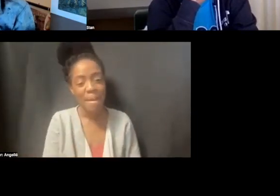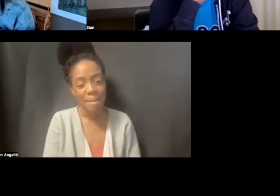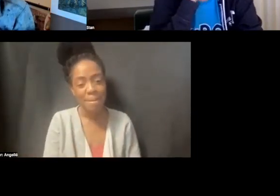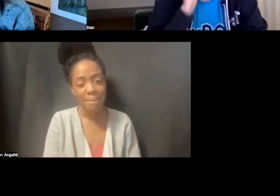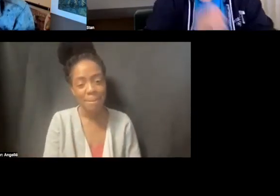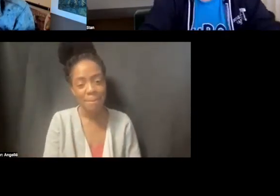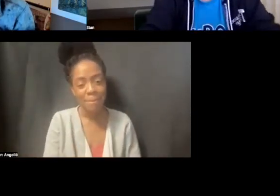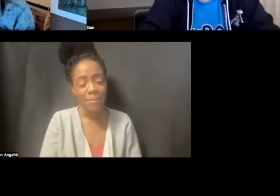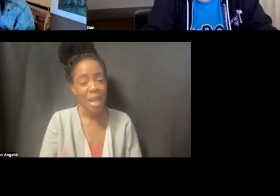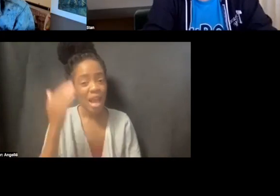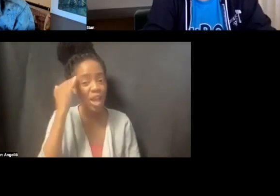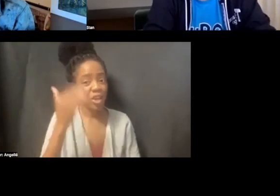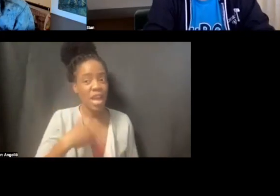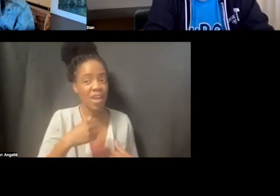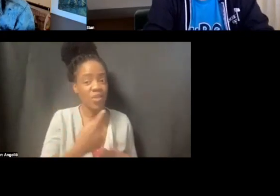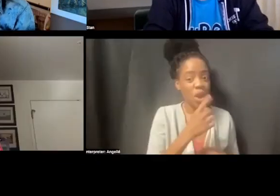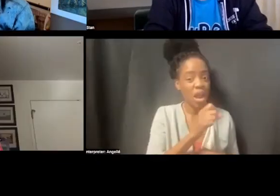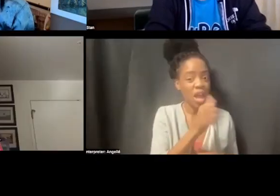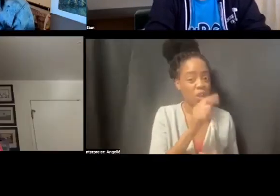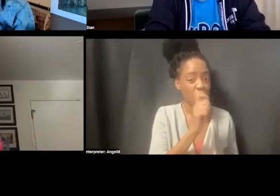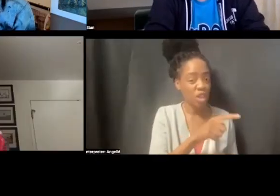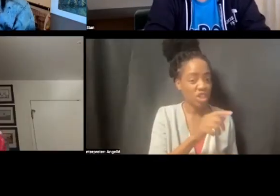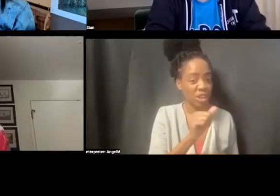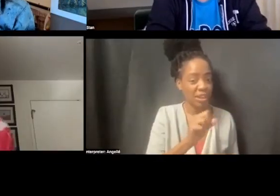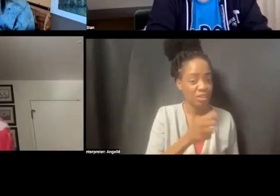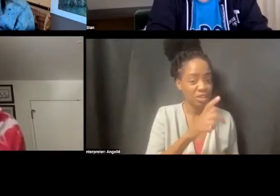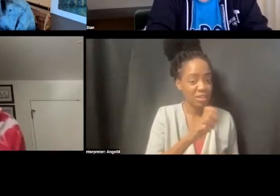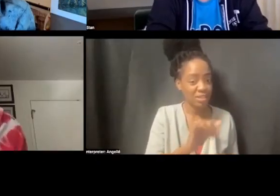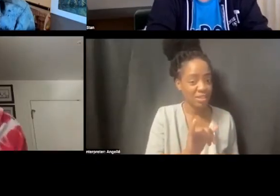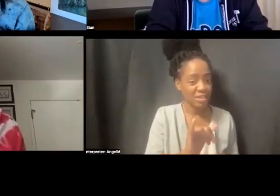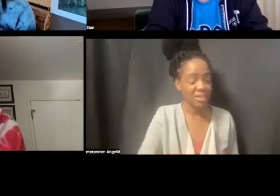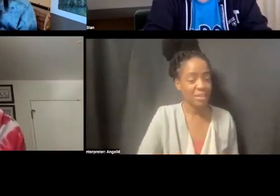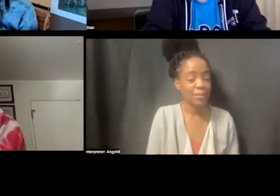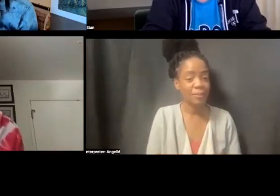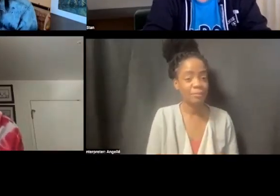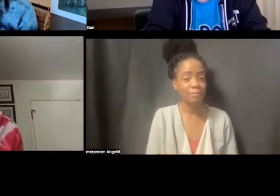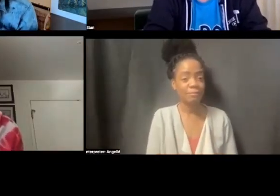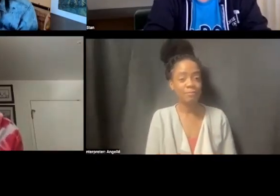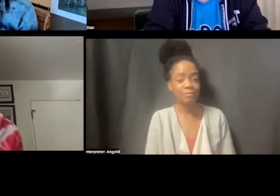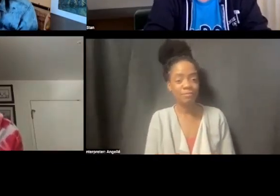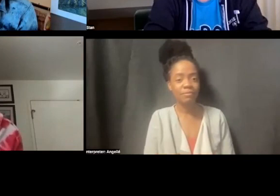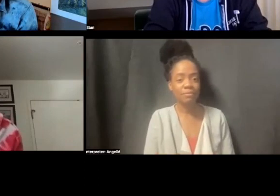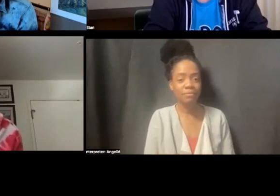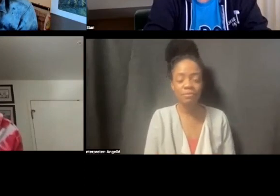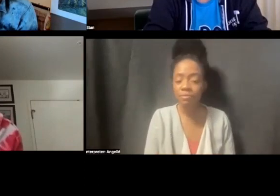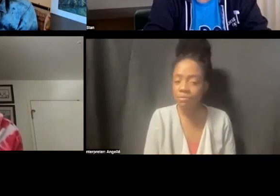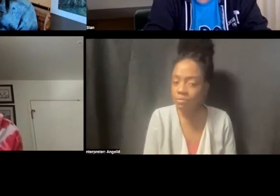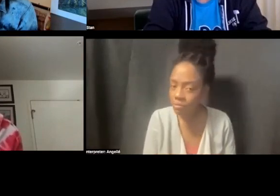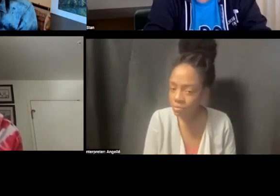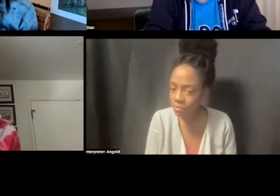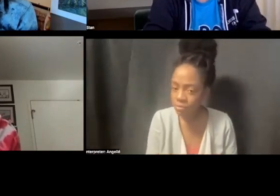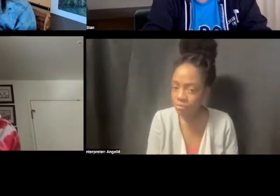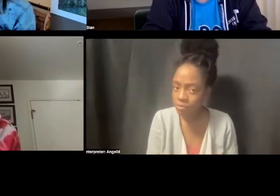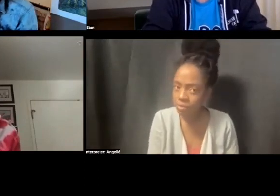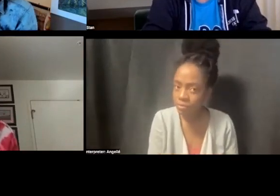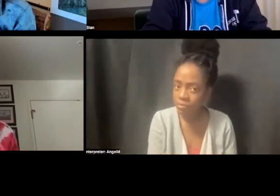I know you had one other question, Ashley. What another wonderful question? What do you like